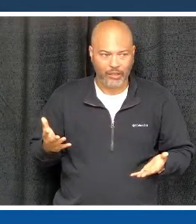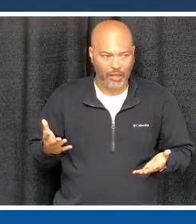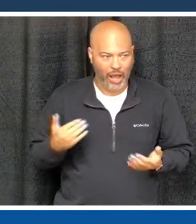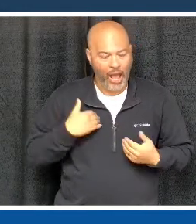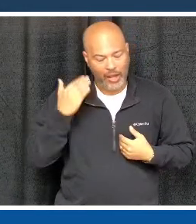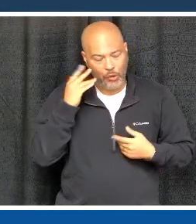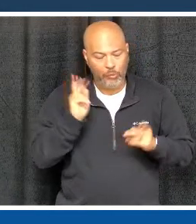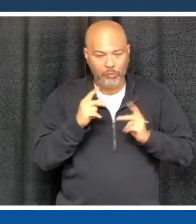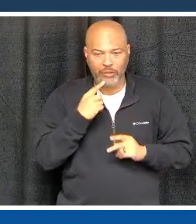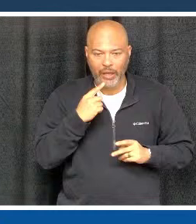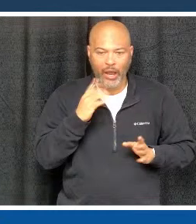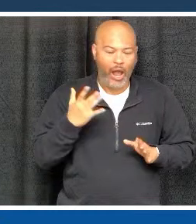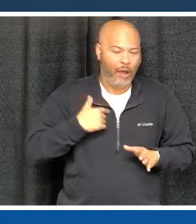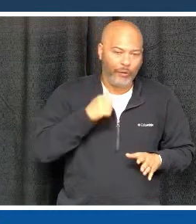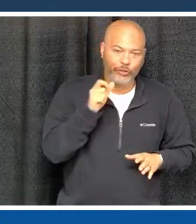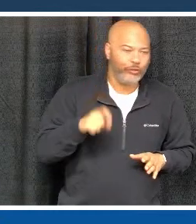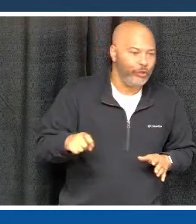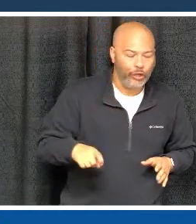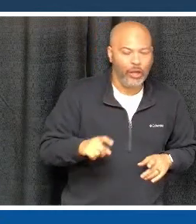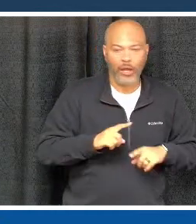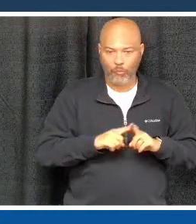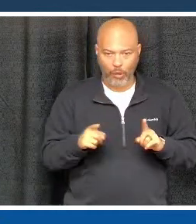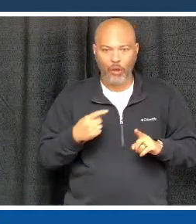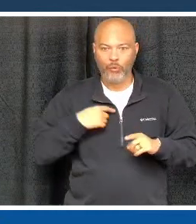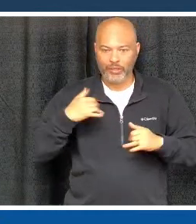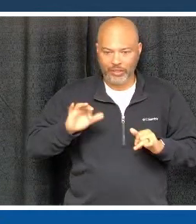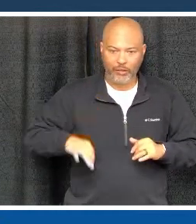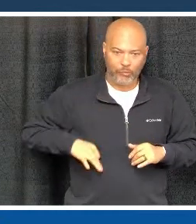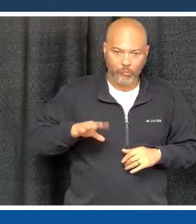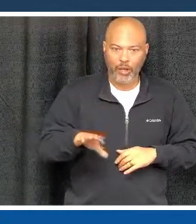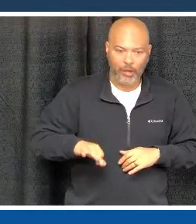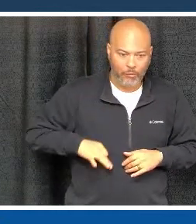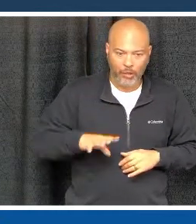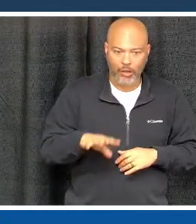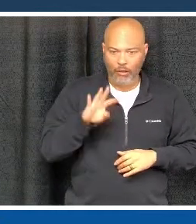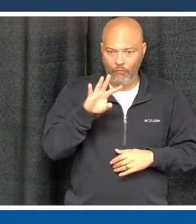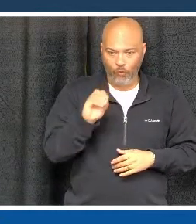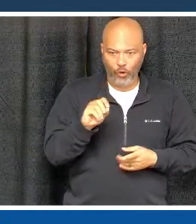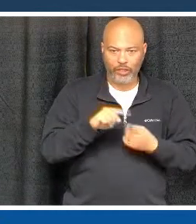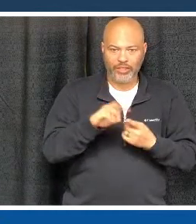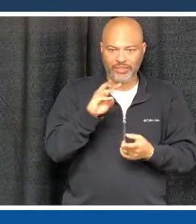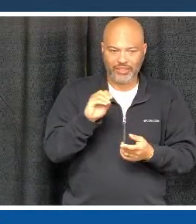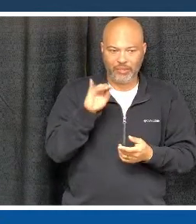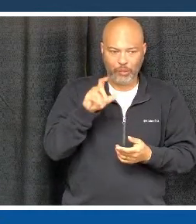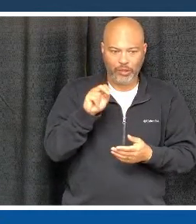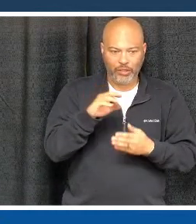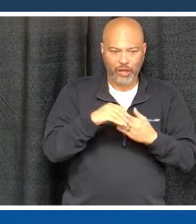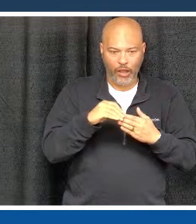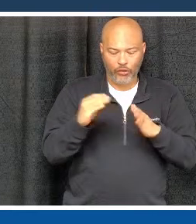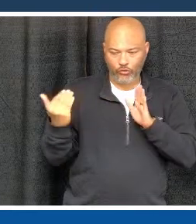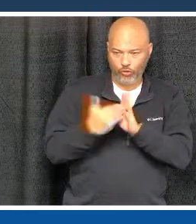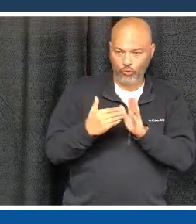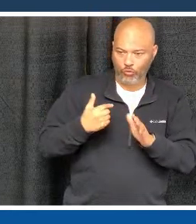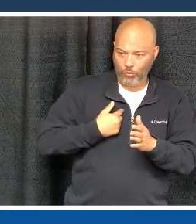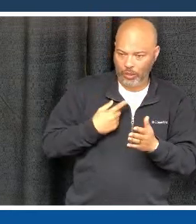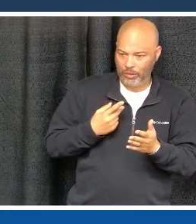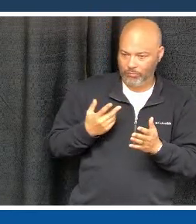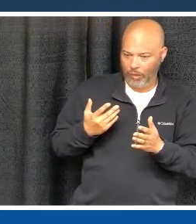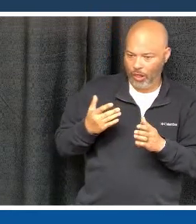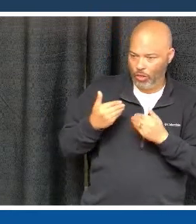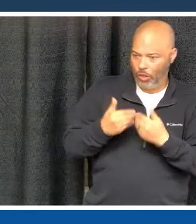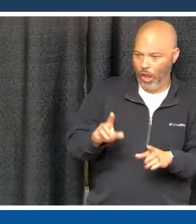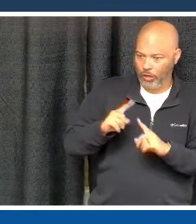know people say that we shouldn't, but we are still paying on a $40 to $60 million lawsuit that we lost